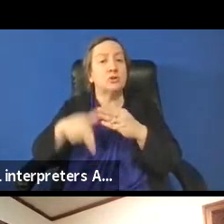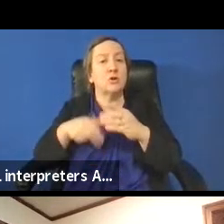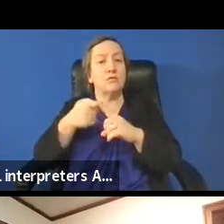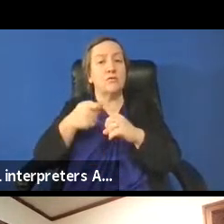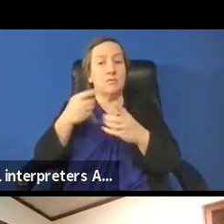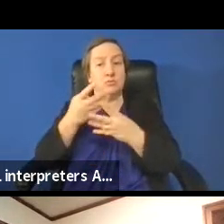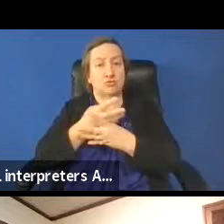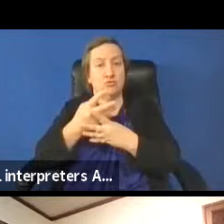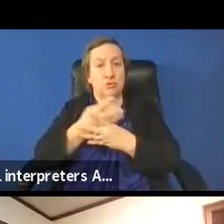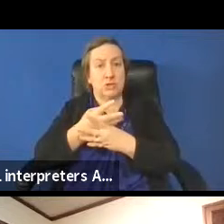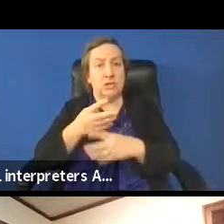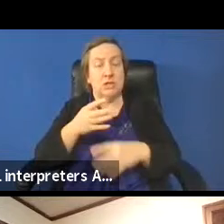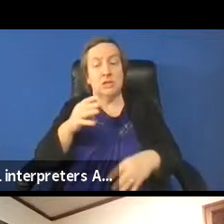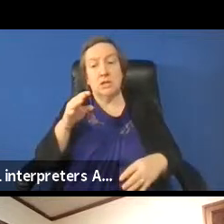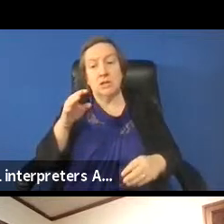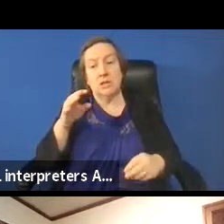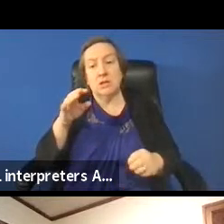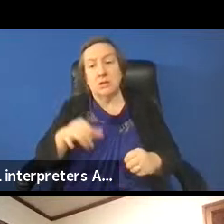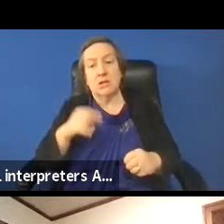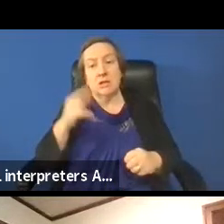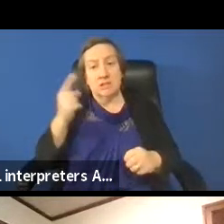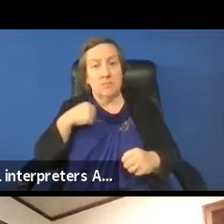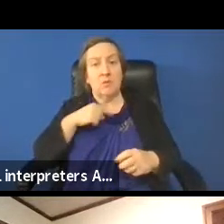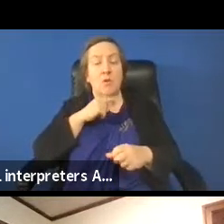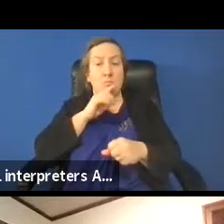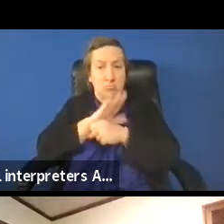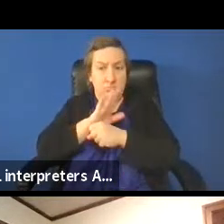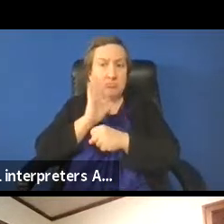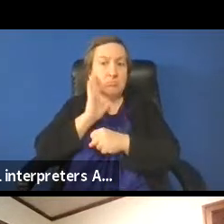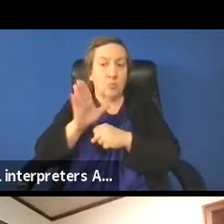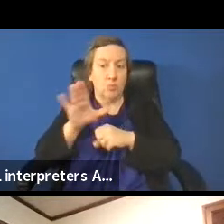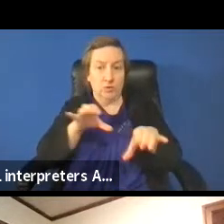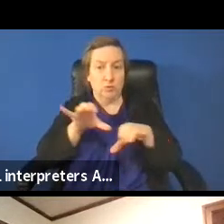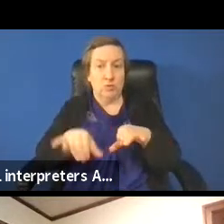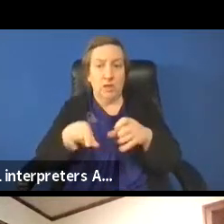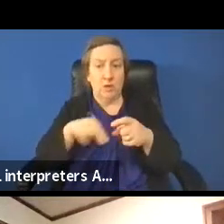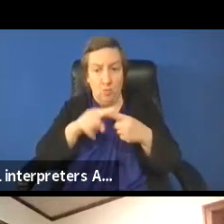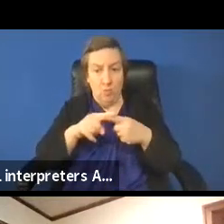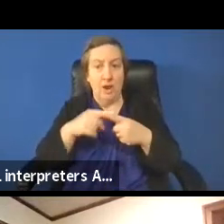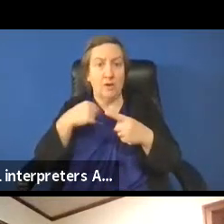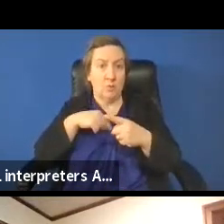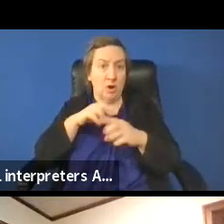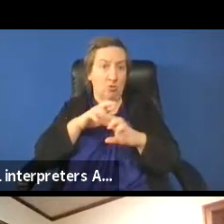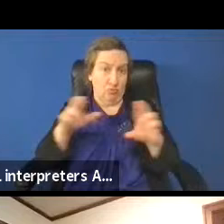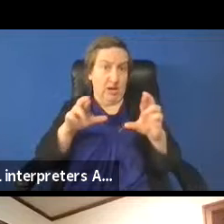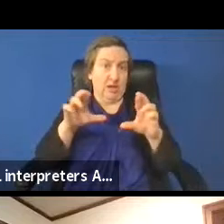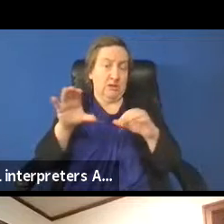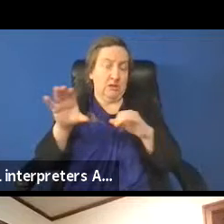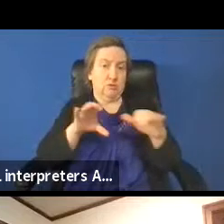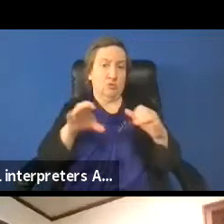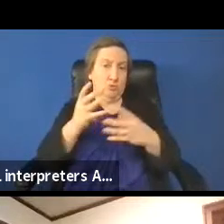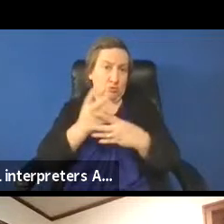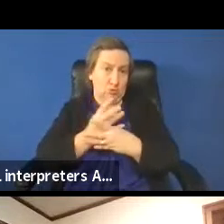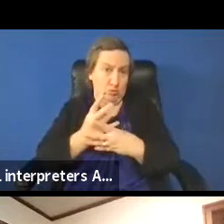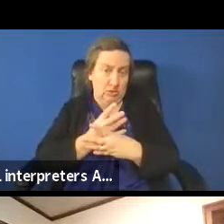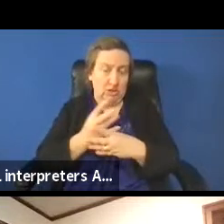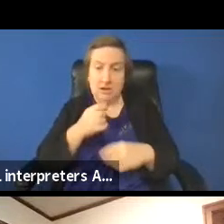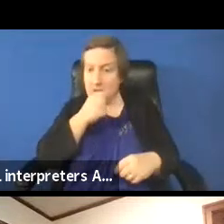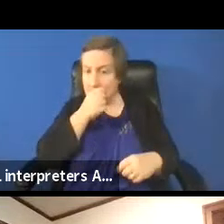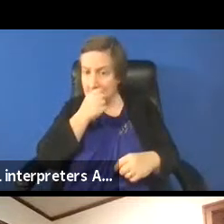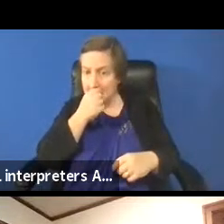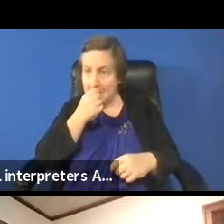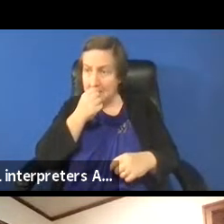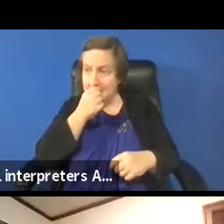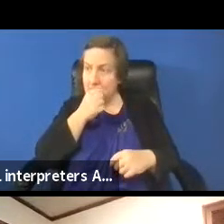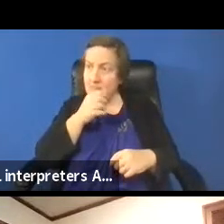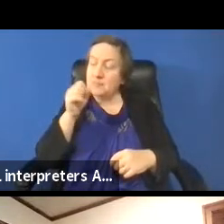is something that that we've committed to doing once we get to that phase of doing the screening.